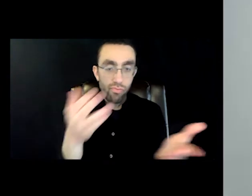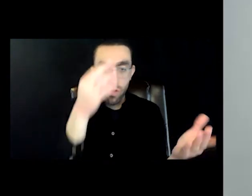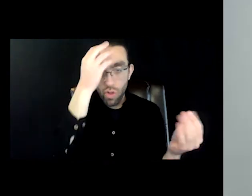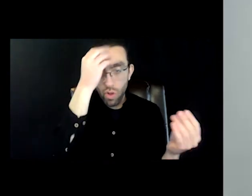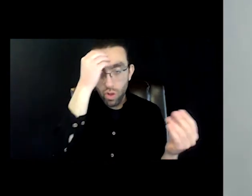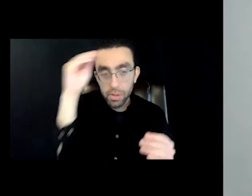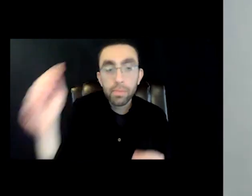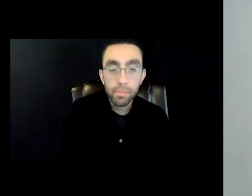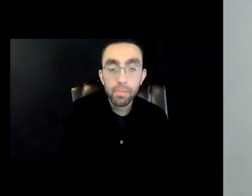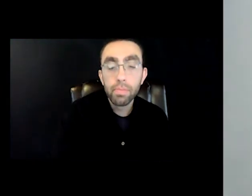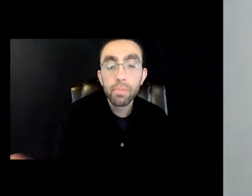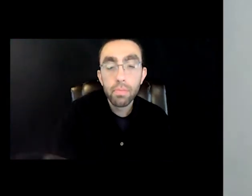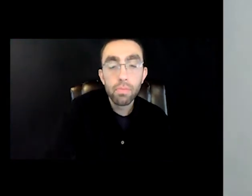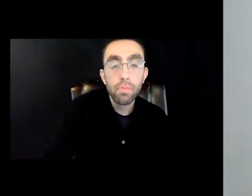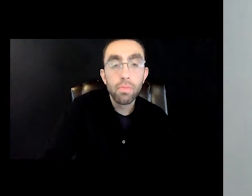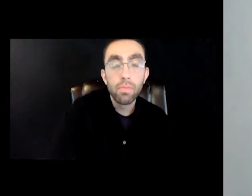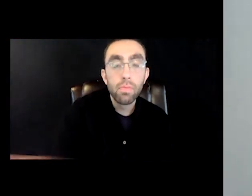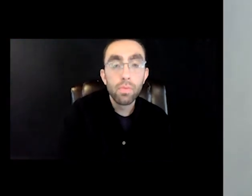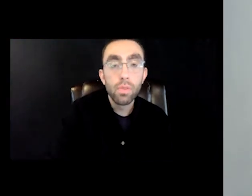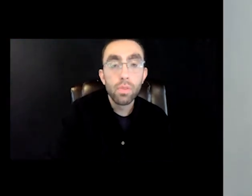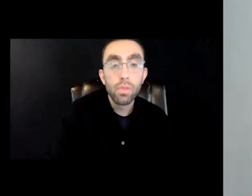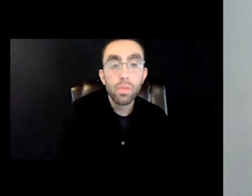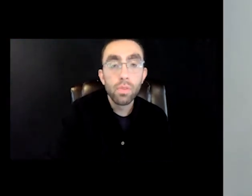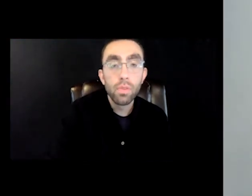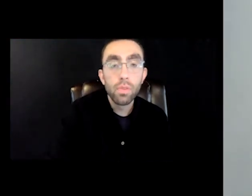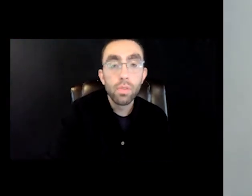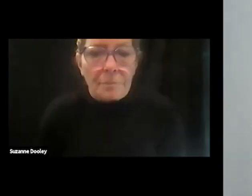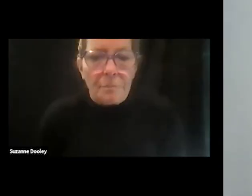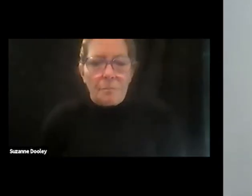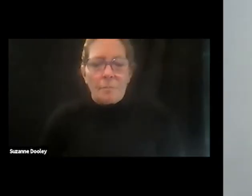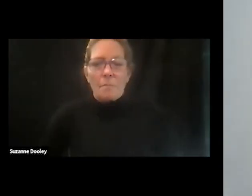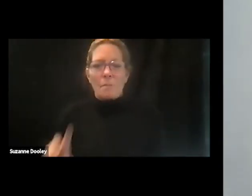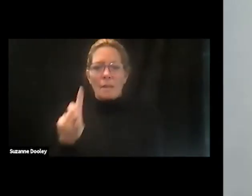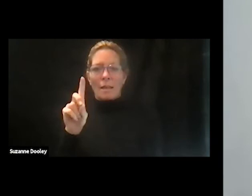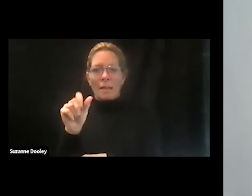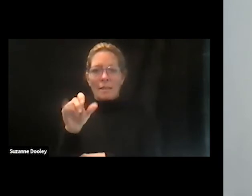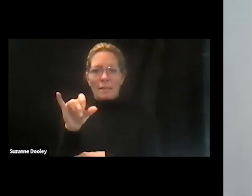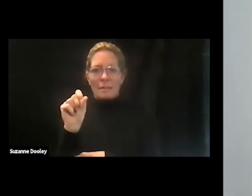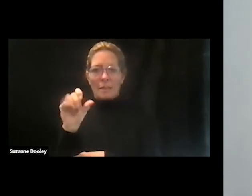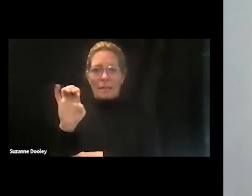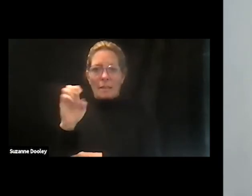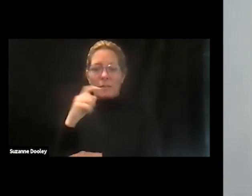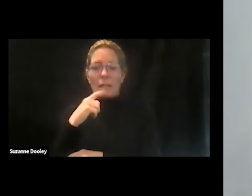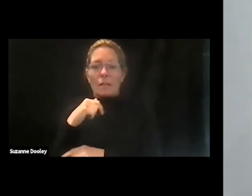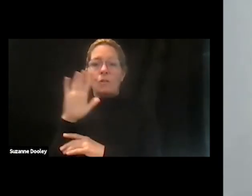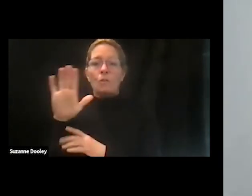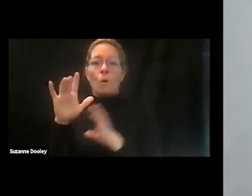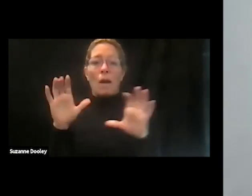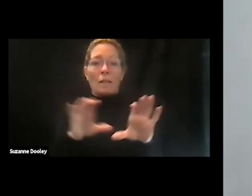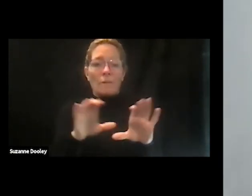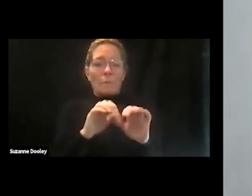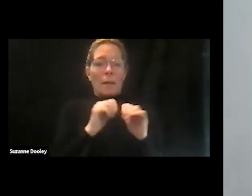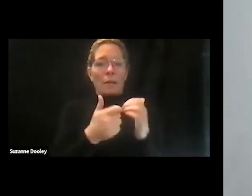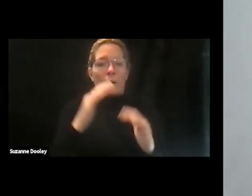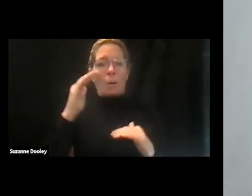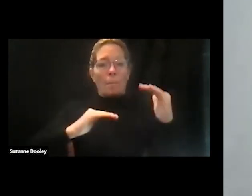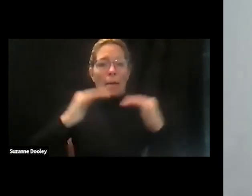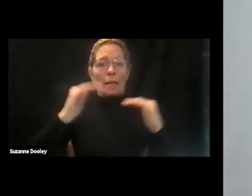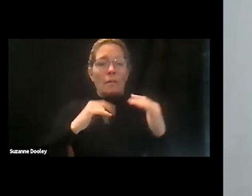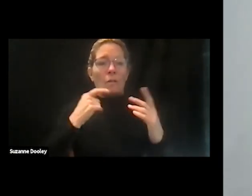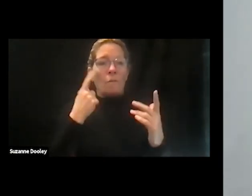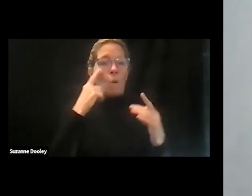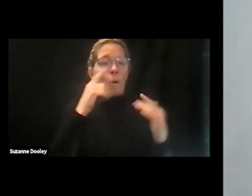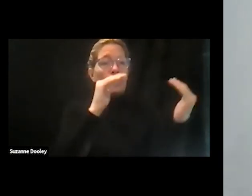Sure, I can go in. So the question again, in your activism, how do you all balance between developing hope for a just